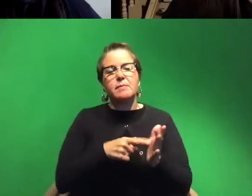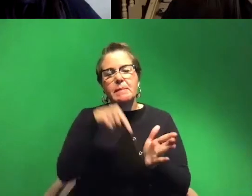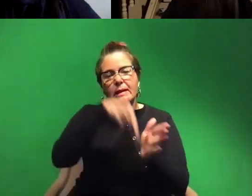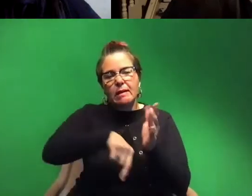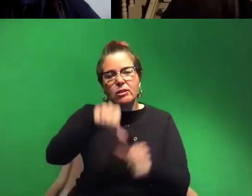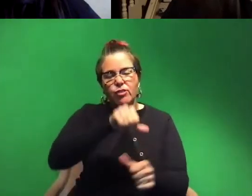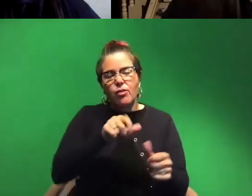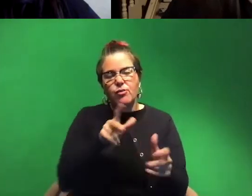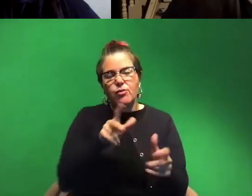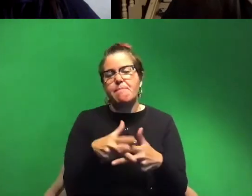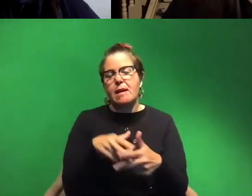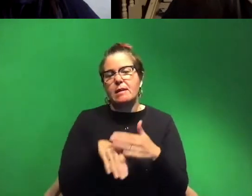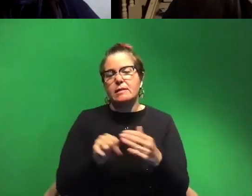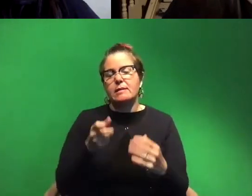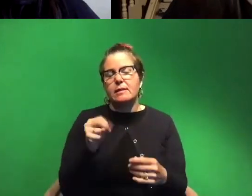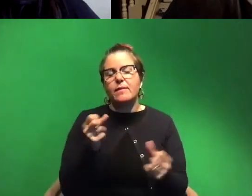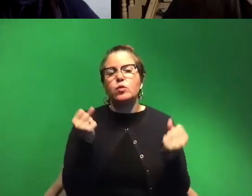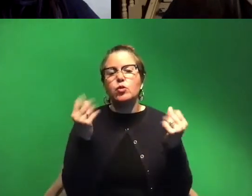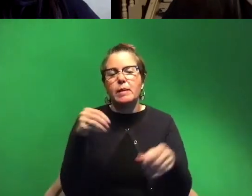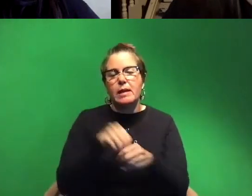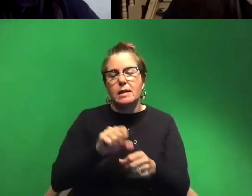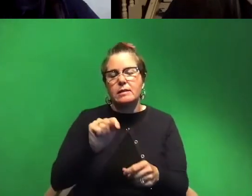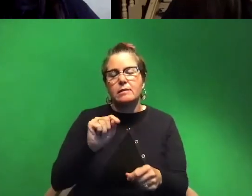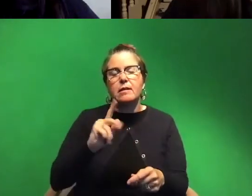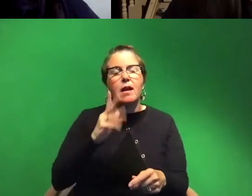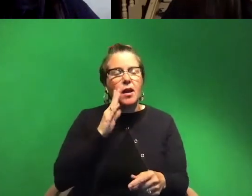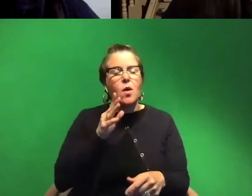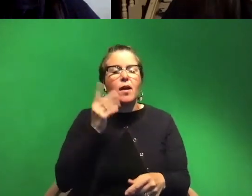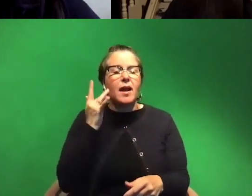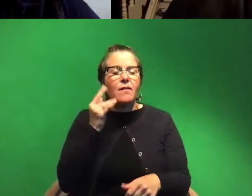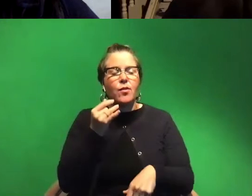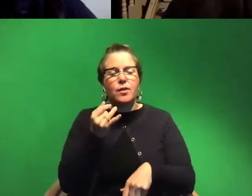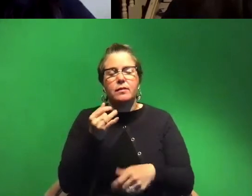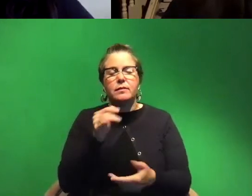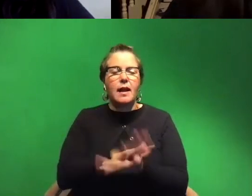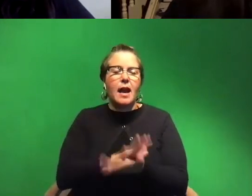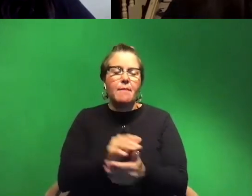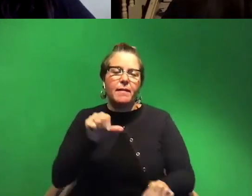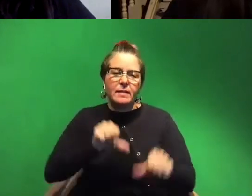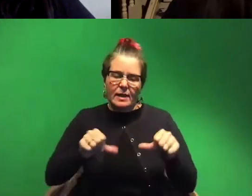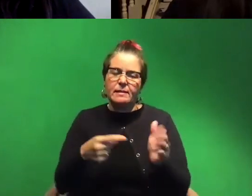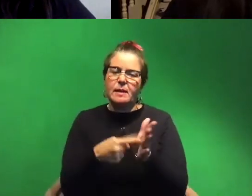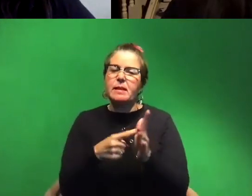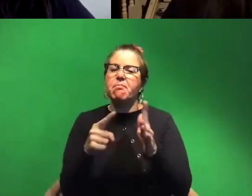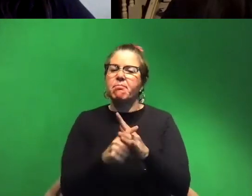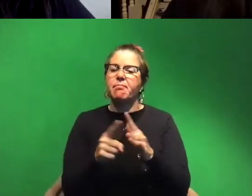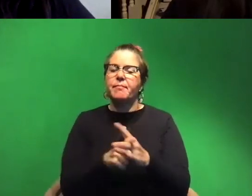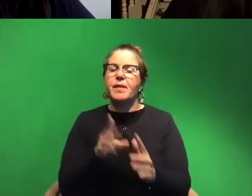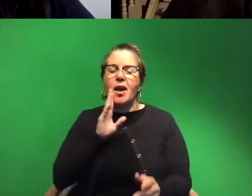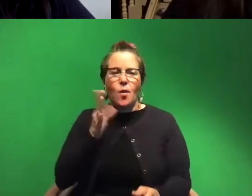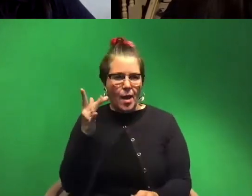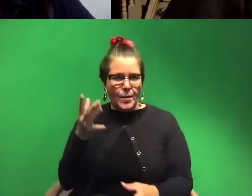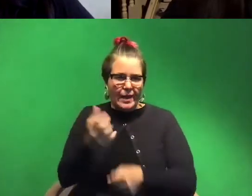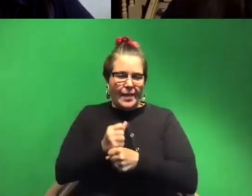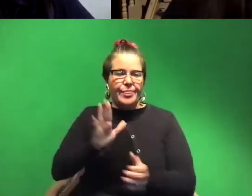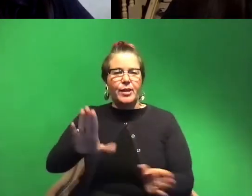mating season if you've got too many in a tank. I know California Academy of Science has that problem occasionally, and I know that because we get their dead specimens, so